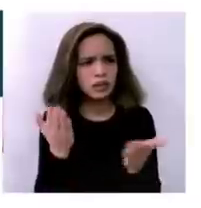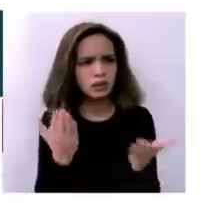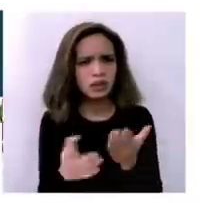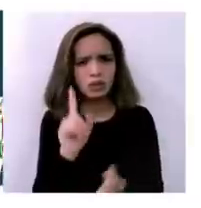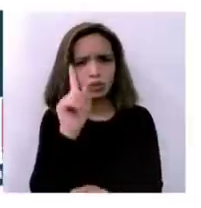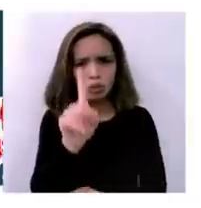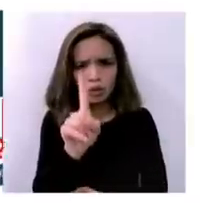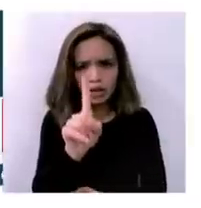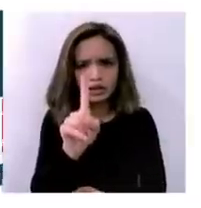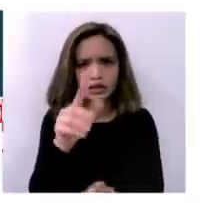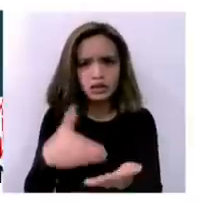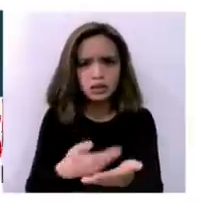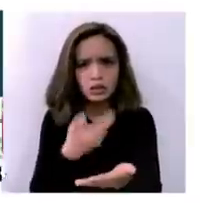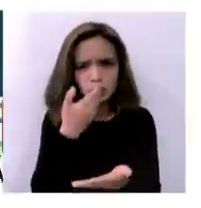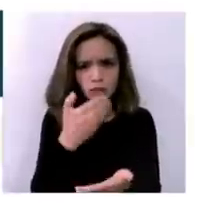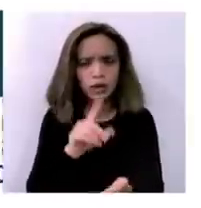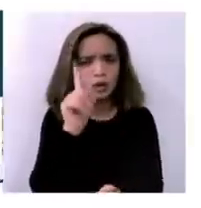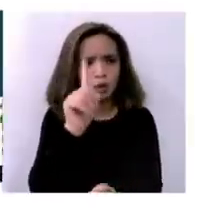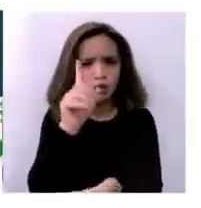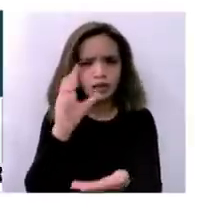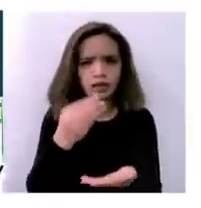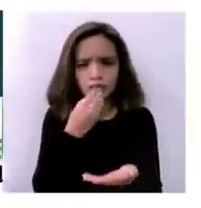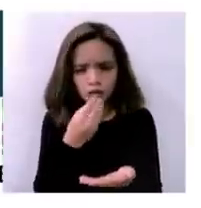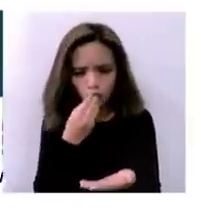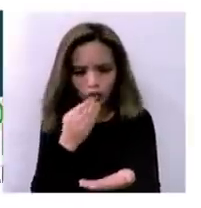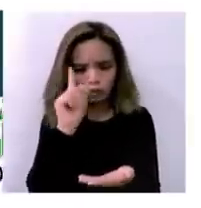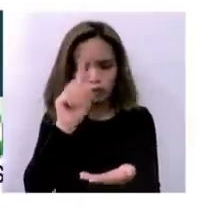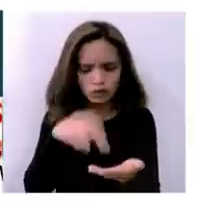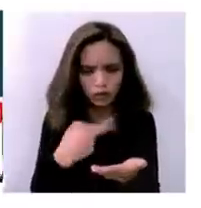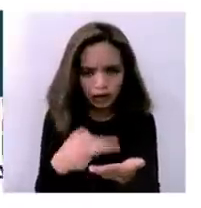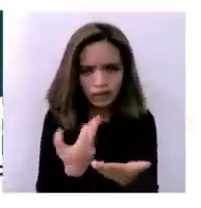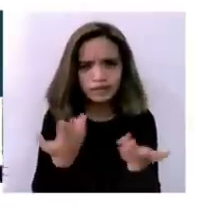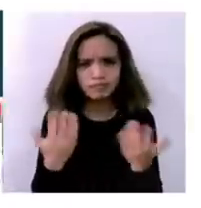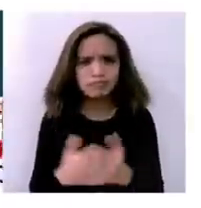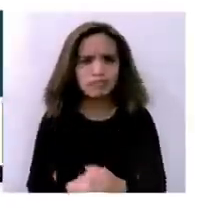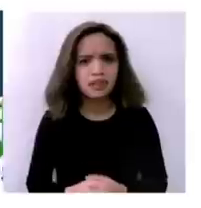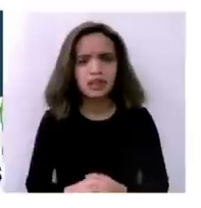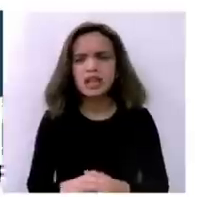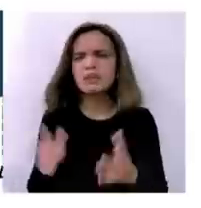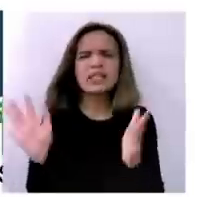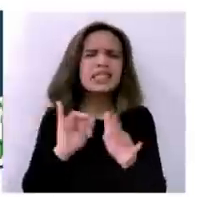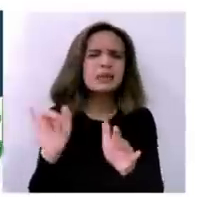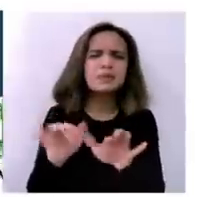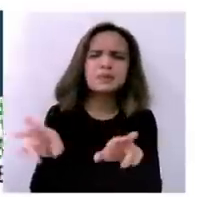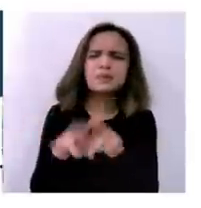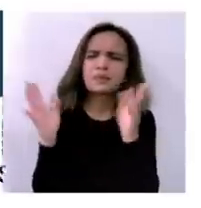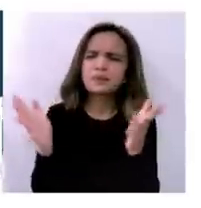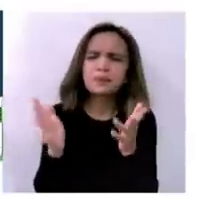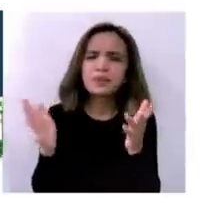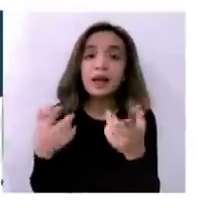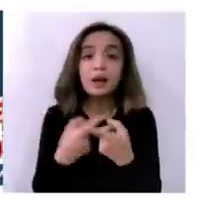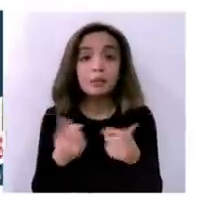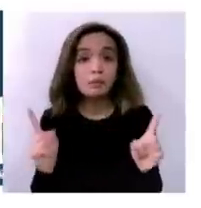soup, one ulam, and one rice. So it was a very casual, no? But at the end of the